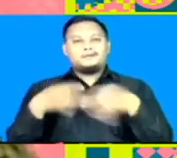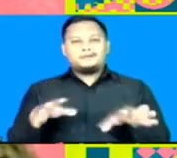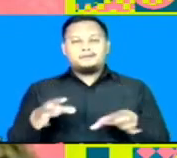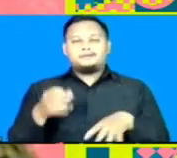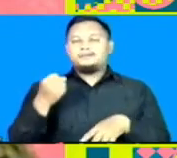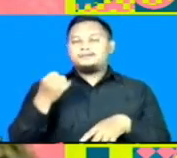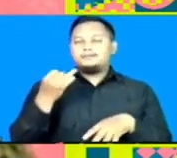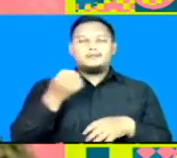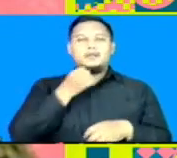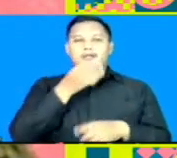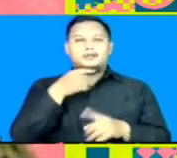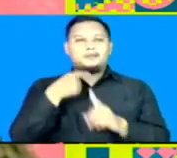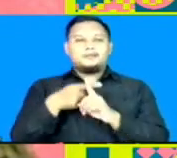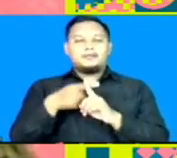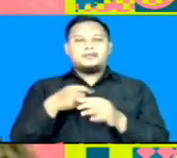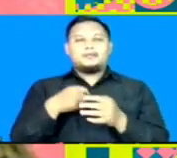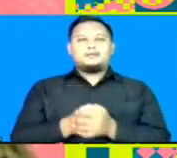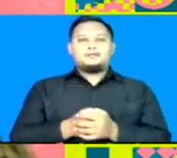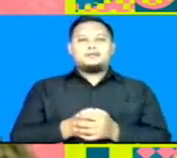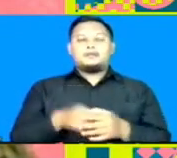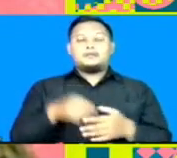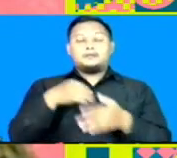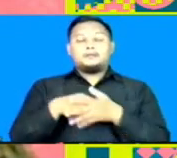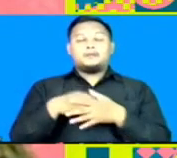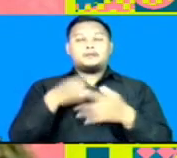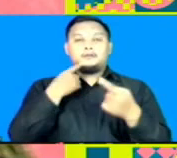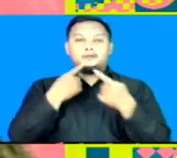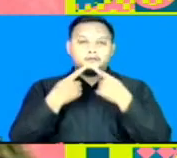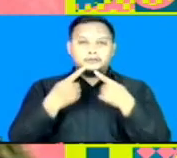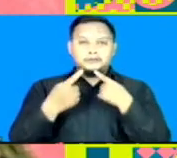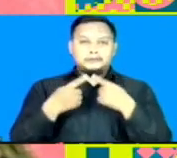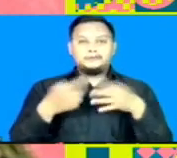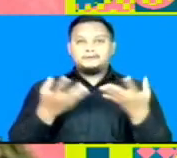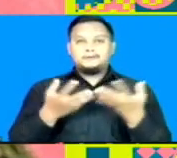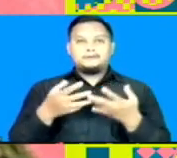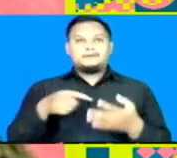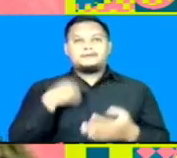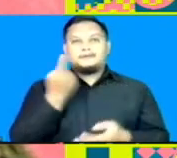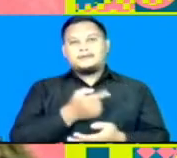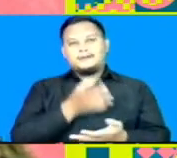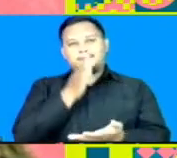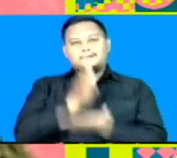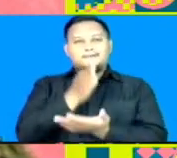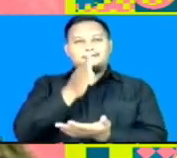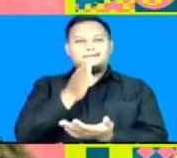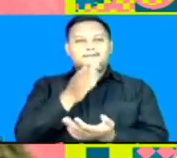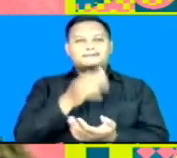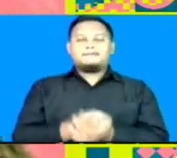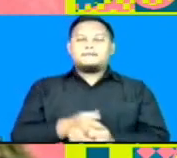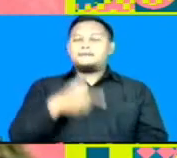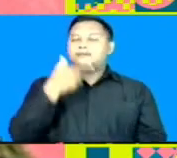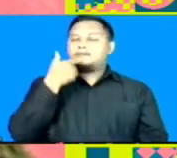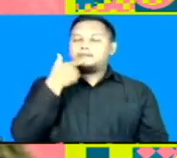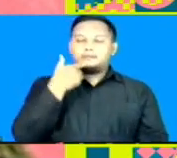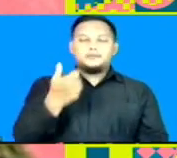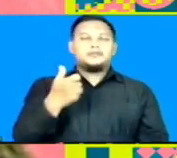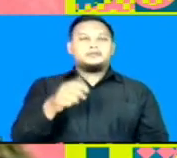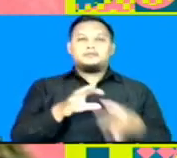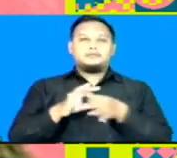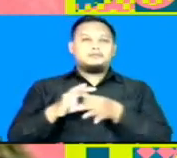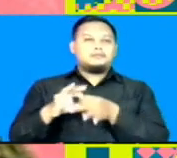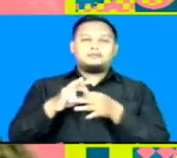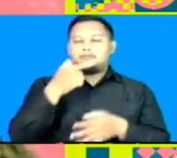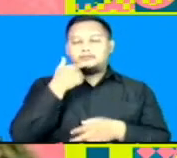that reaffirmed global commitment in improving multilateralism by emphasizing its urgency and welcome efforts